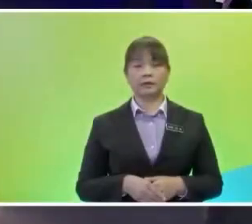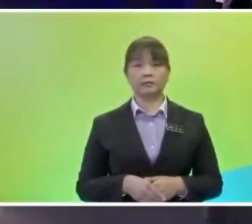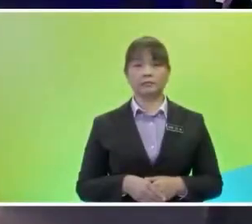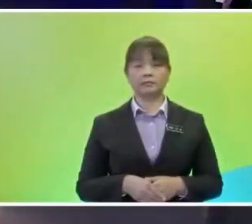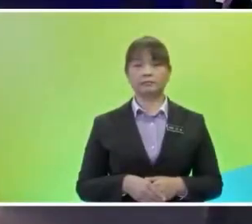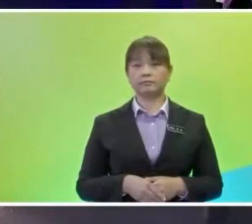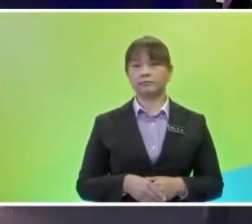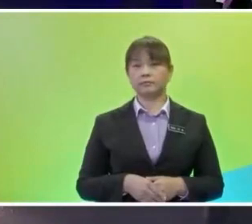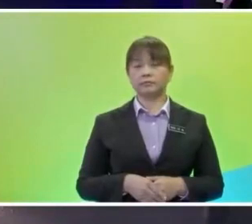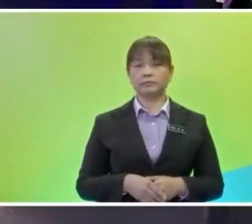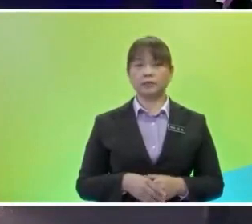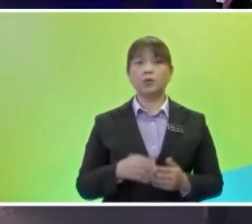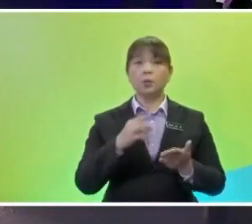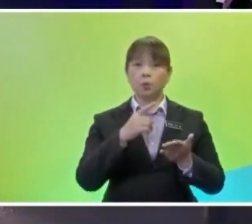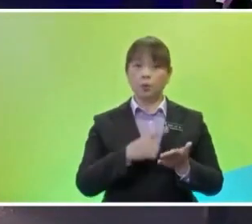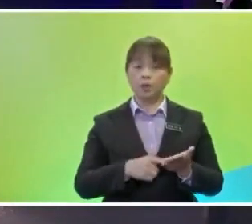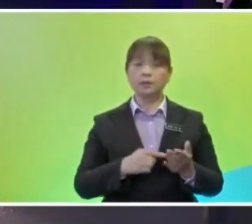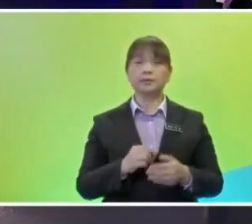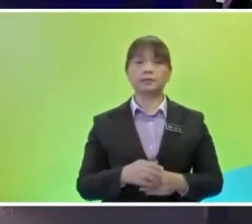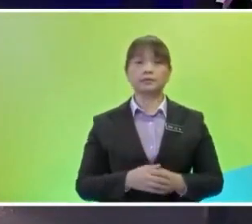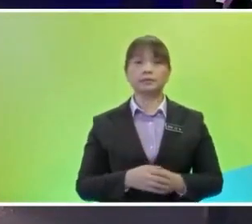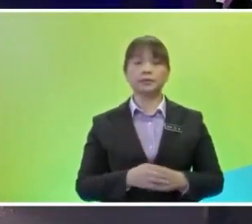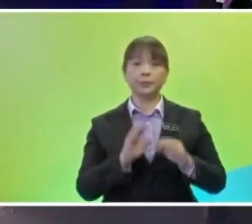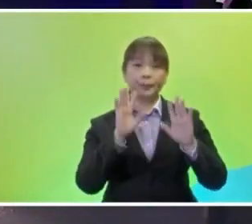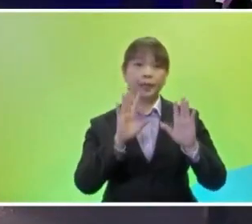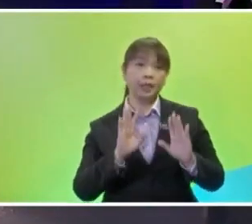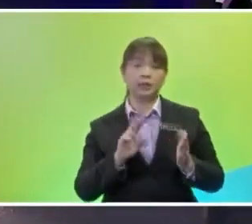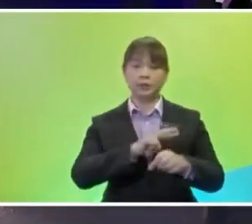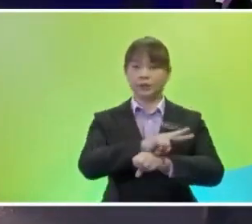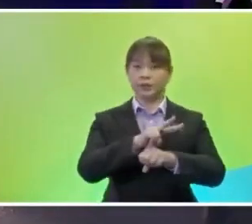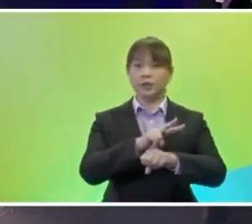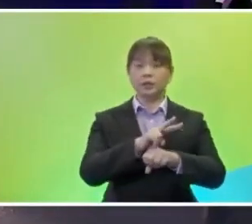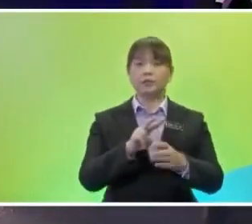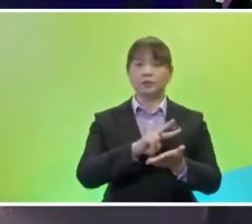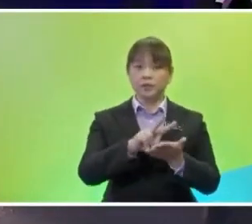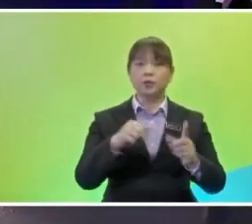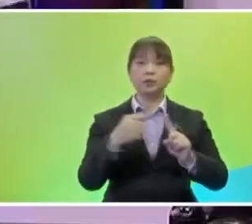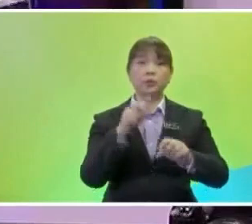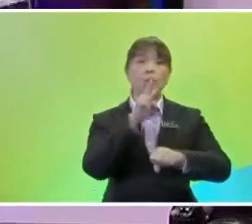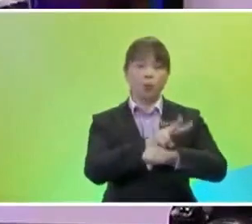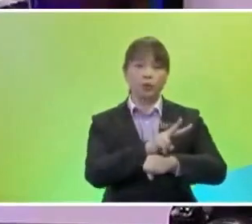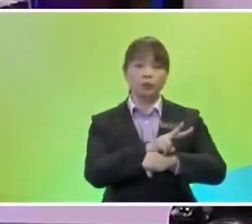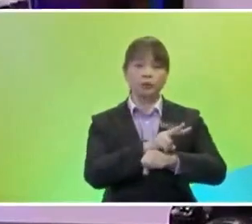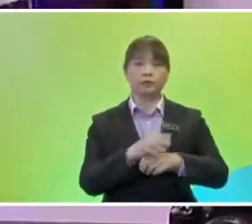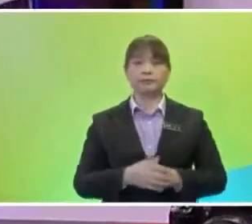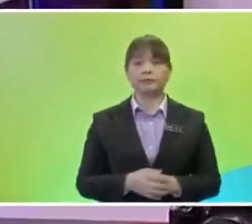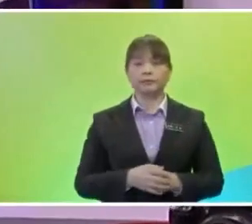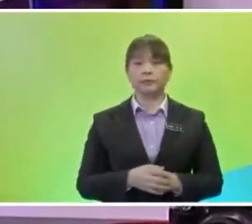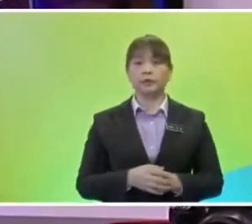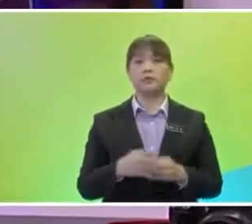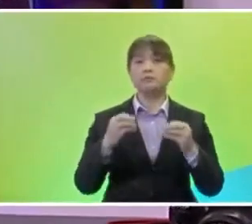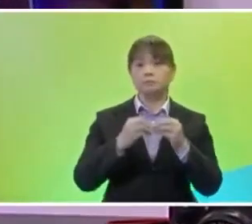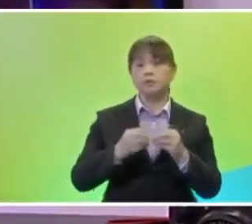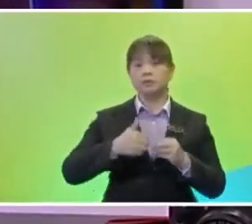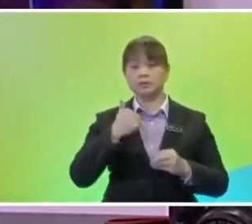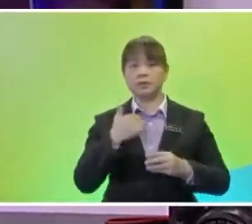Wow, Ms. Zakiah, what a thrilling video to watch. I had the most exciting moment watching that